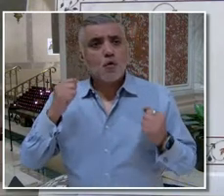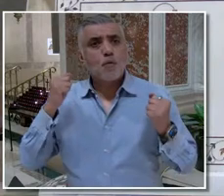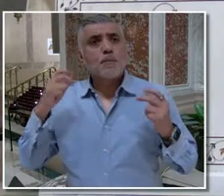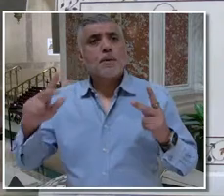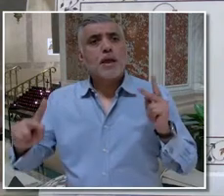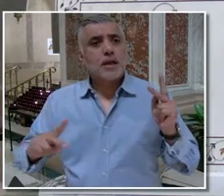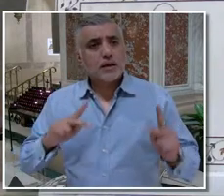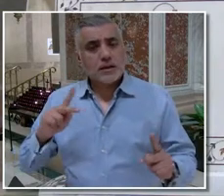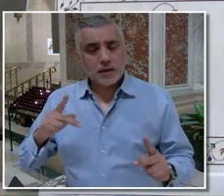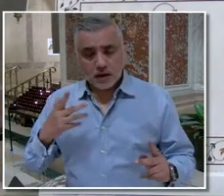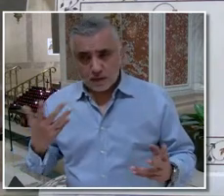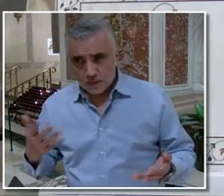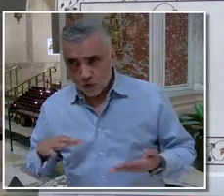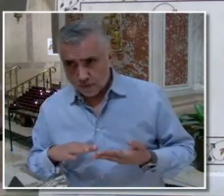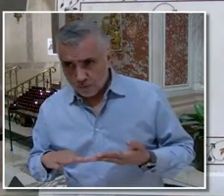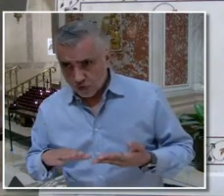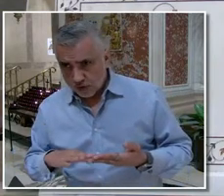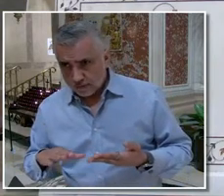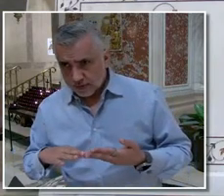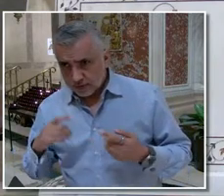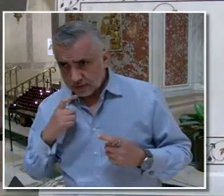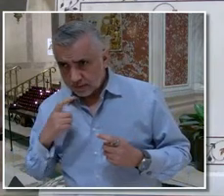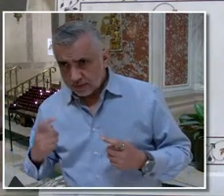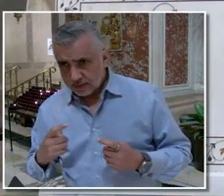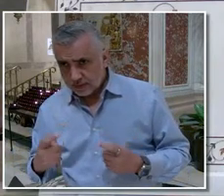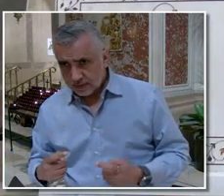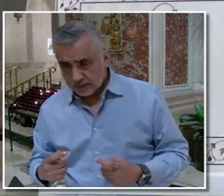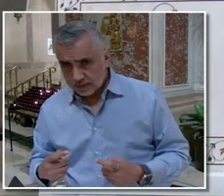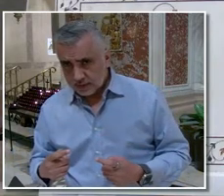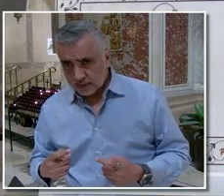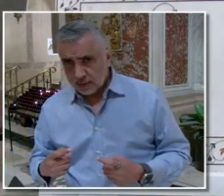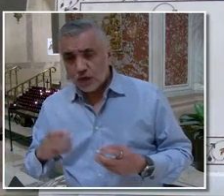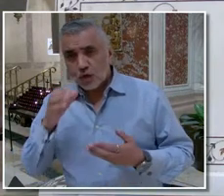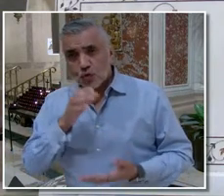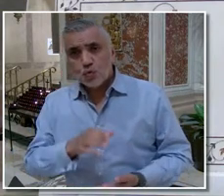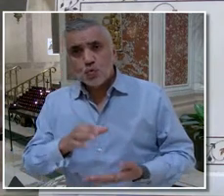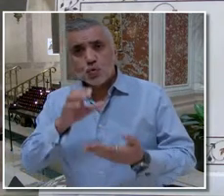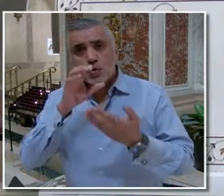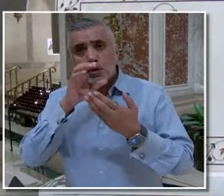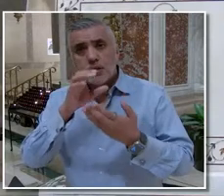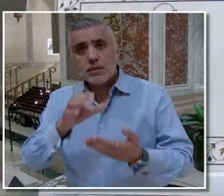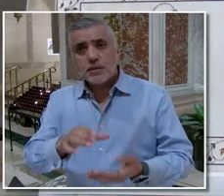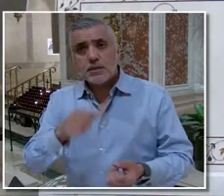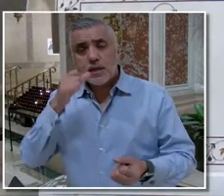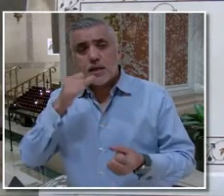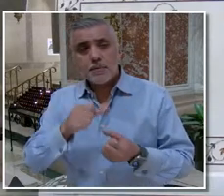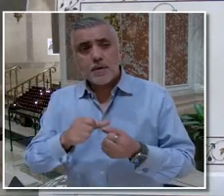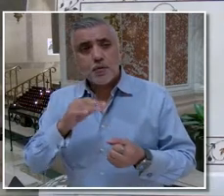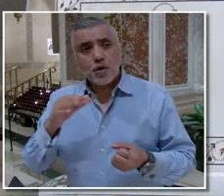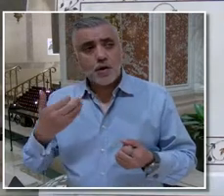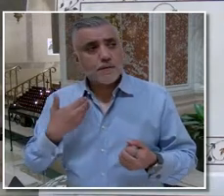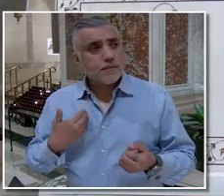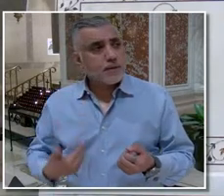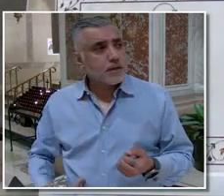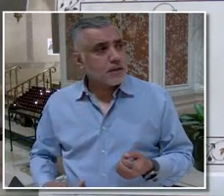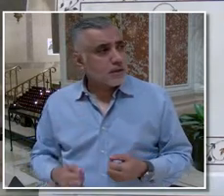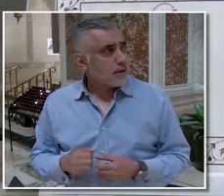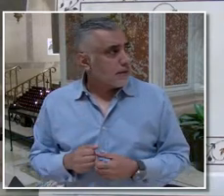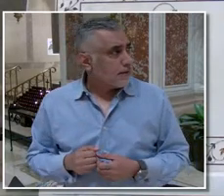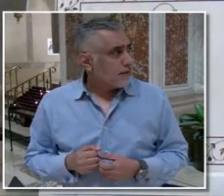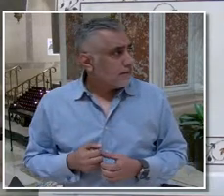many for the forgiveness of sins. Do this in memory of me."